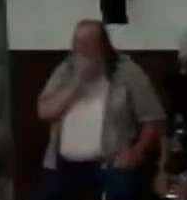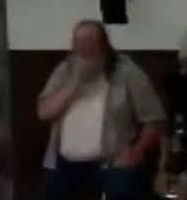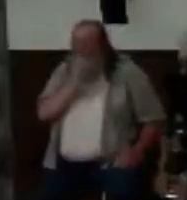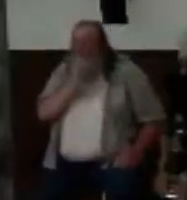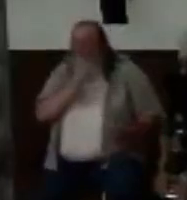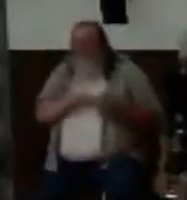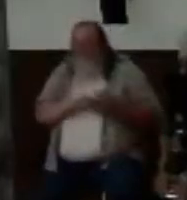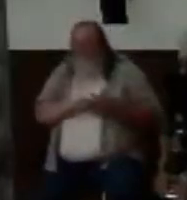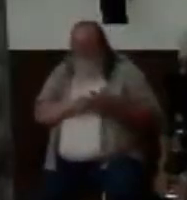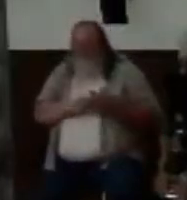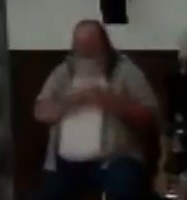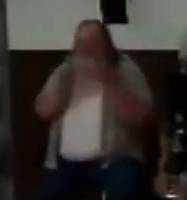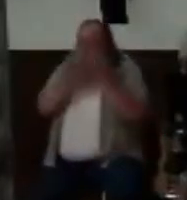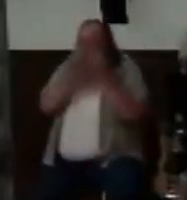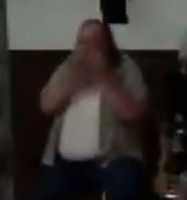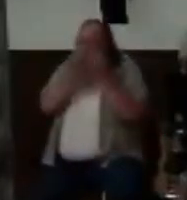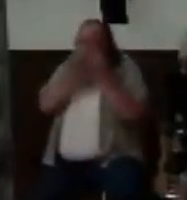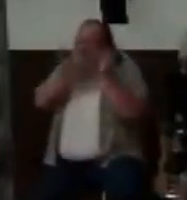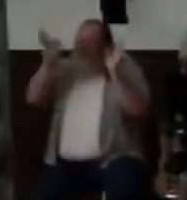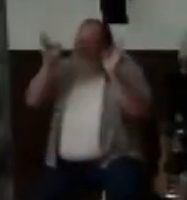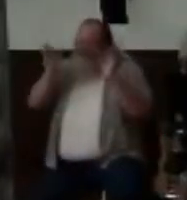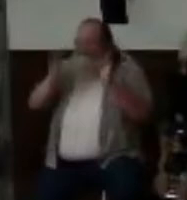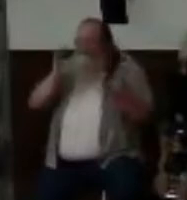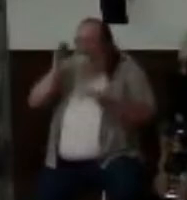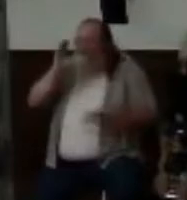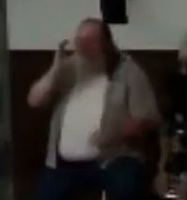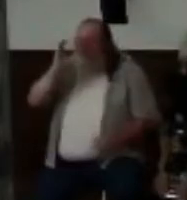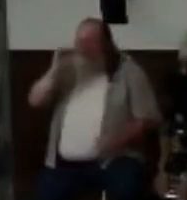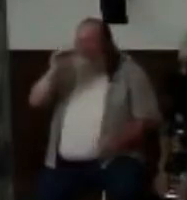religion in this country,